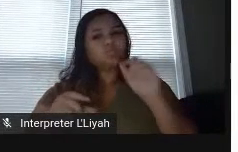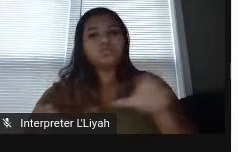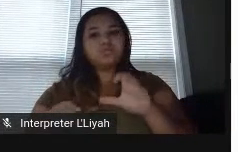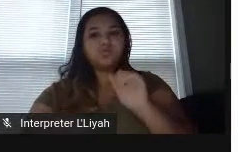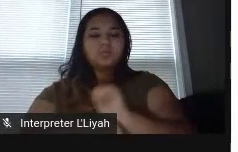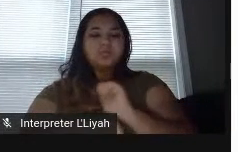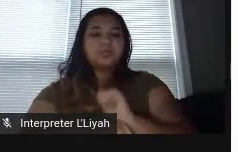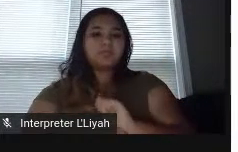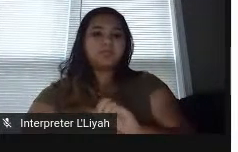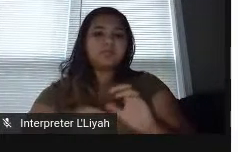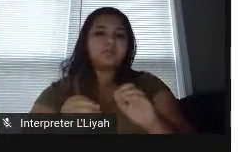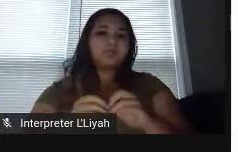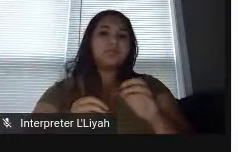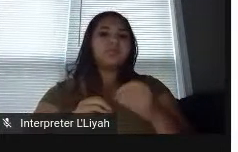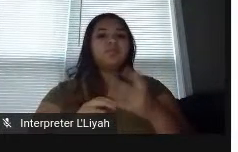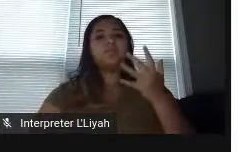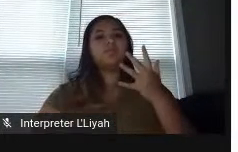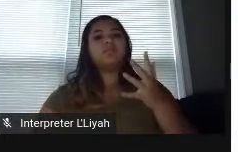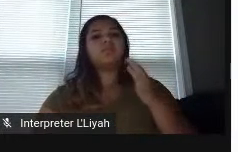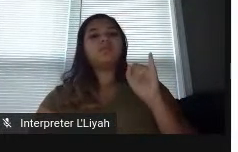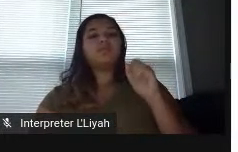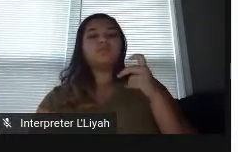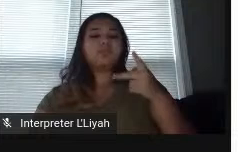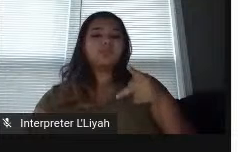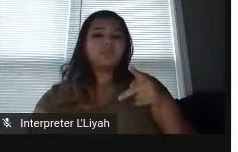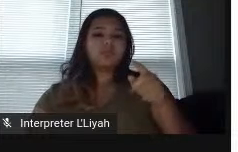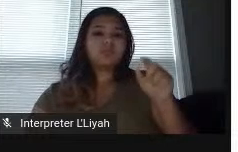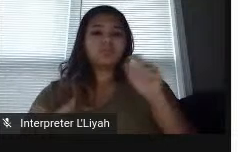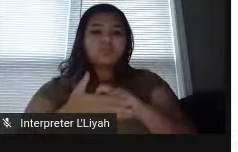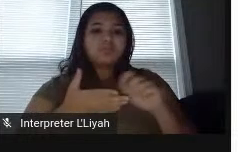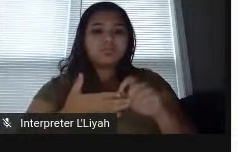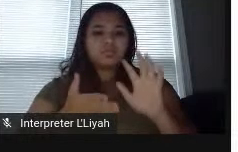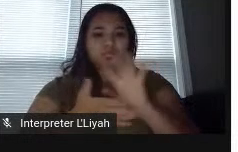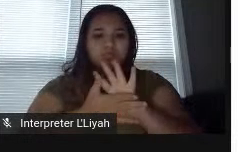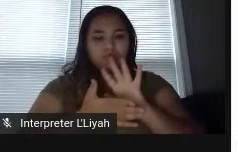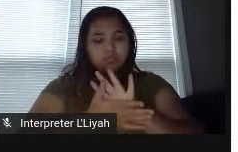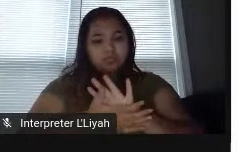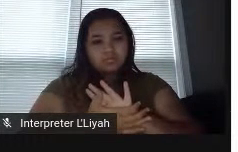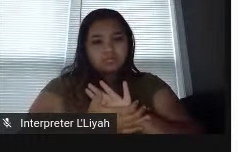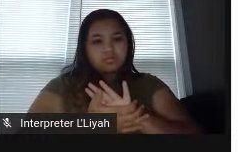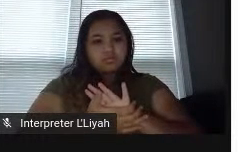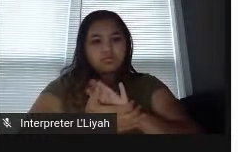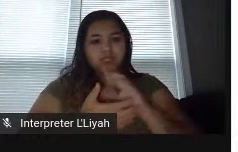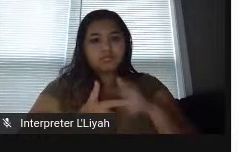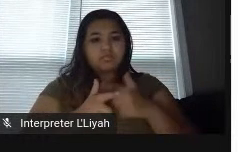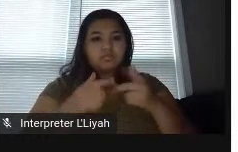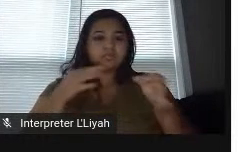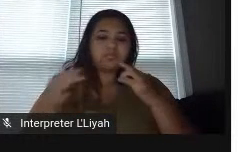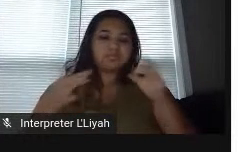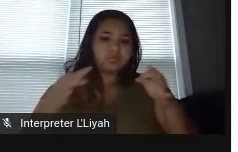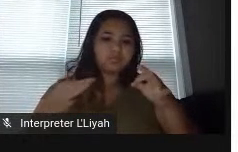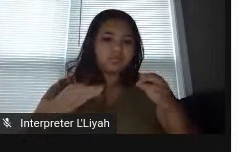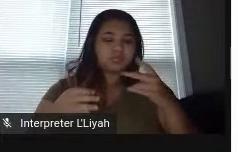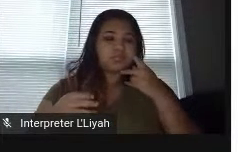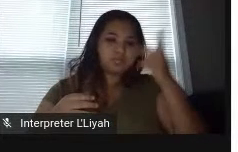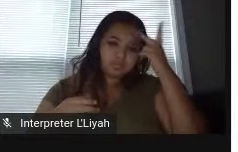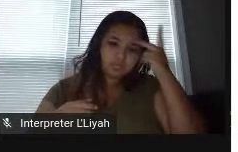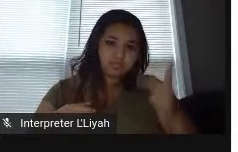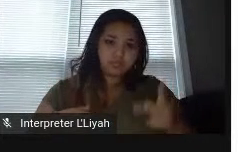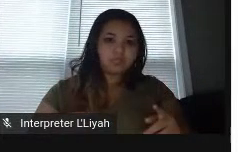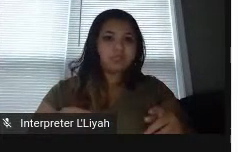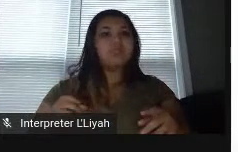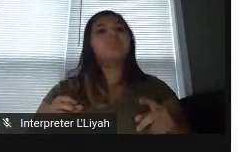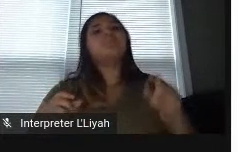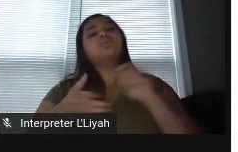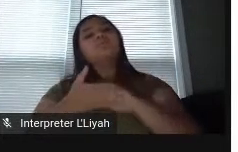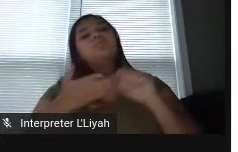Myth number 5, the IEP is written by the school then explain to the parents. Again,